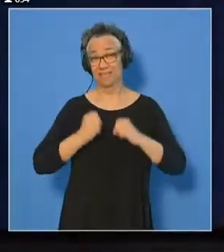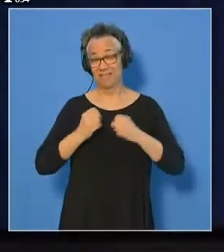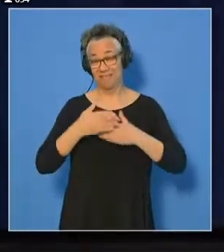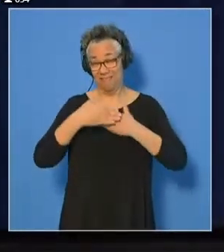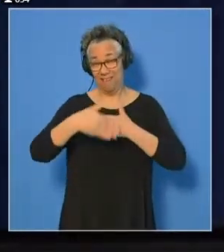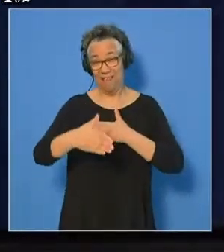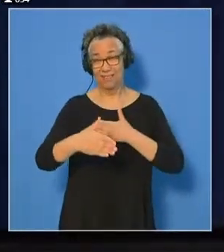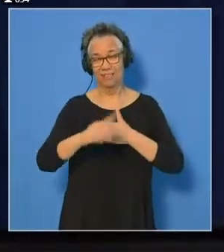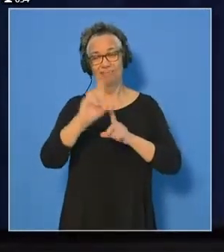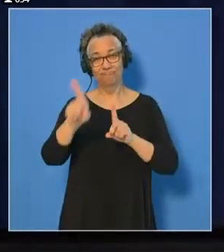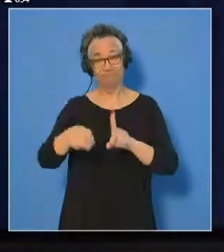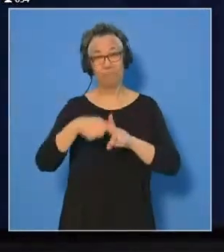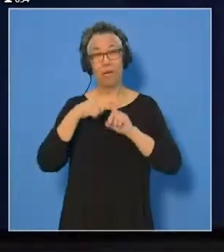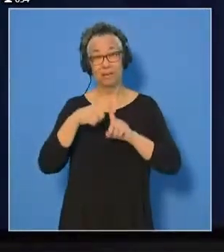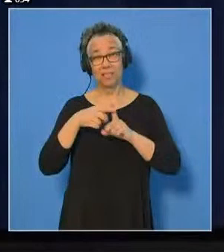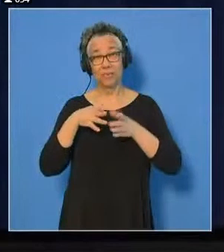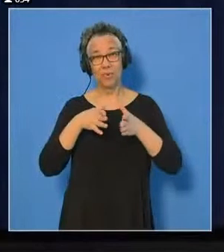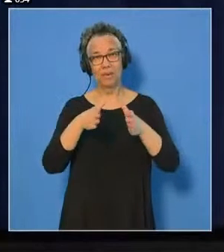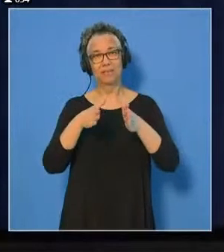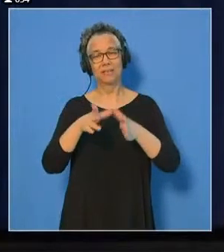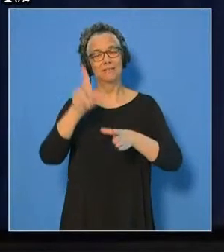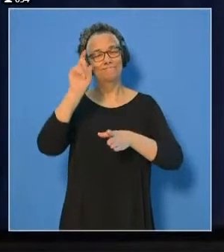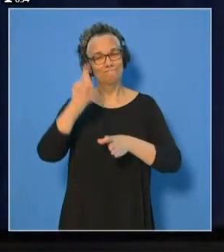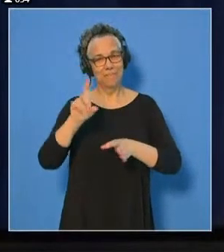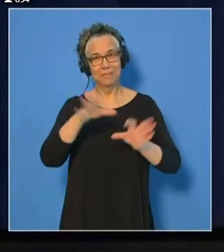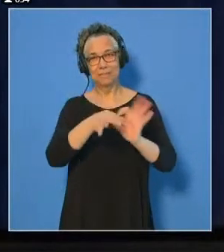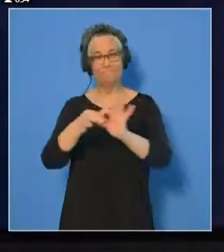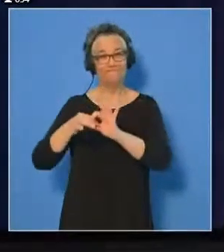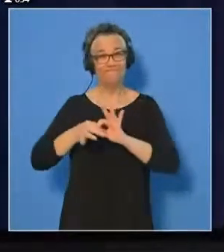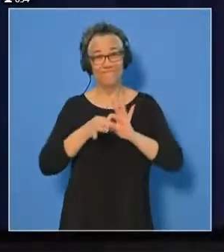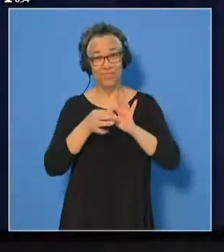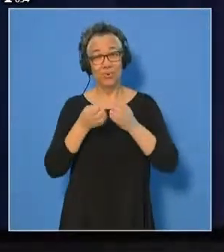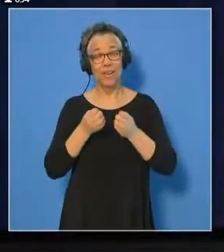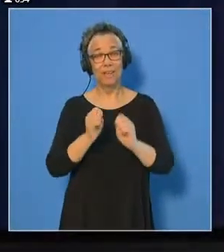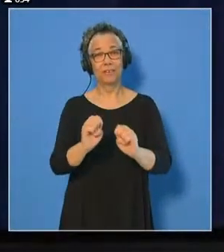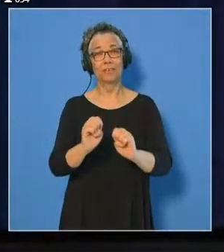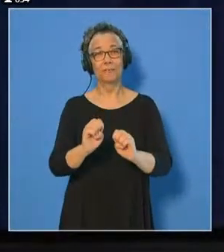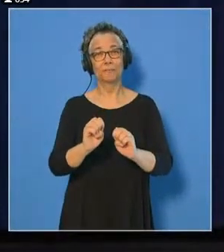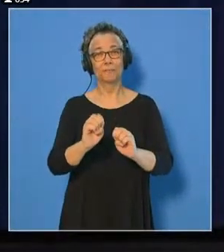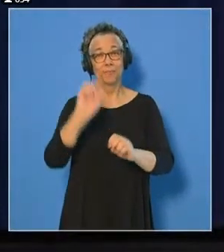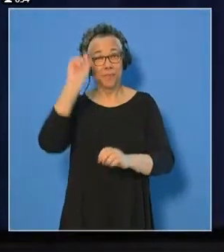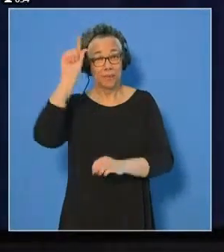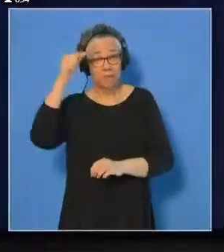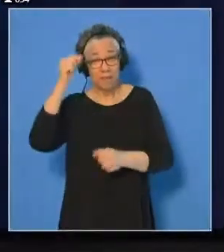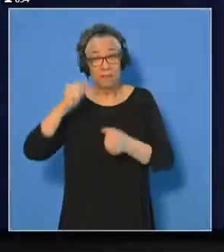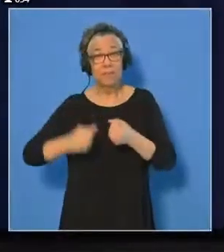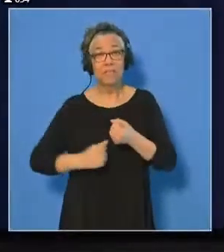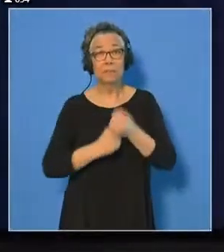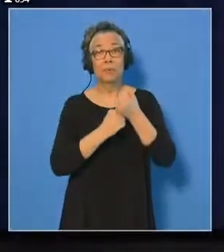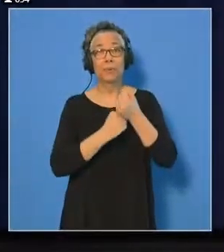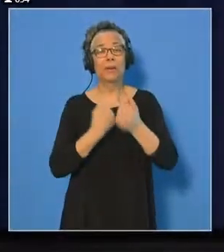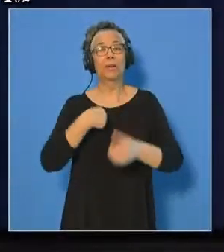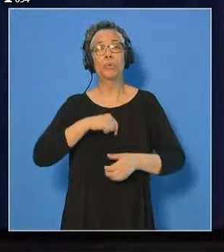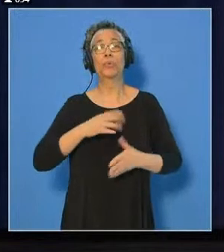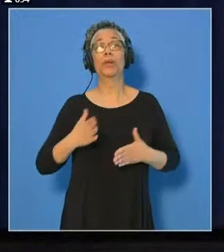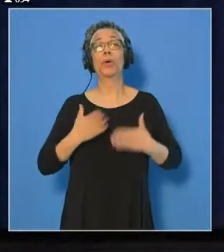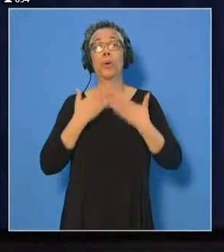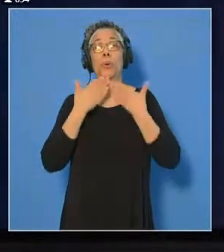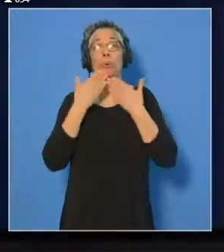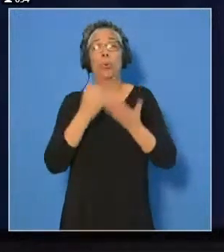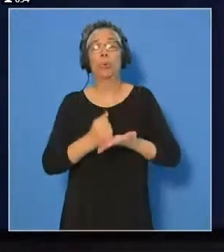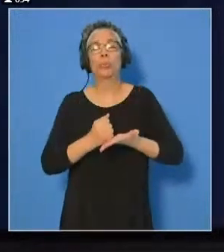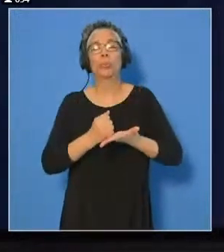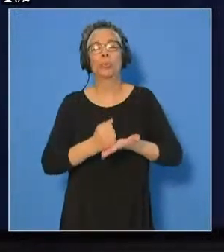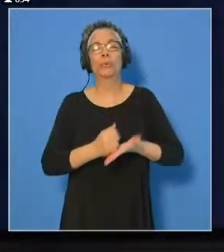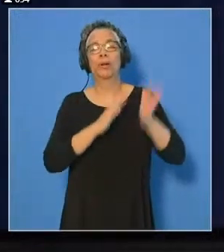in a positive way has to be a joint effort. The government is giving support, and we would hope that the business